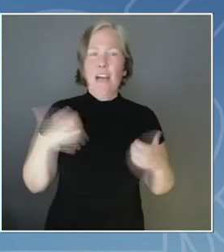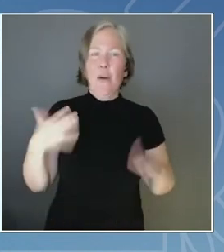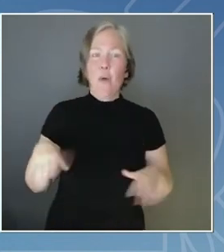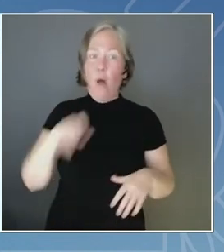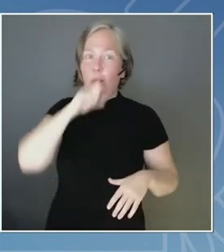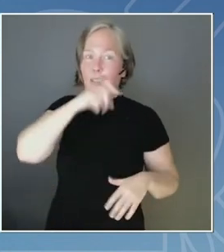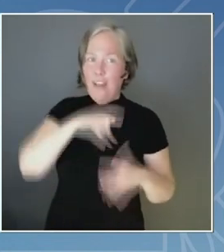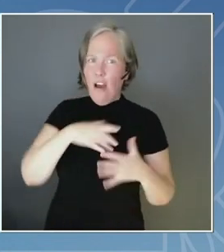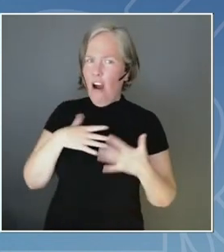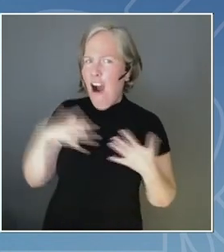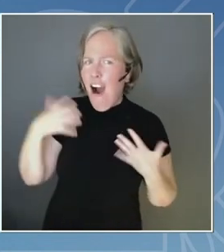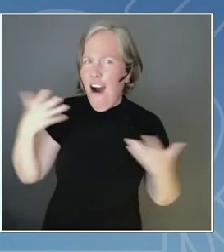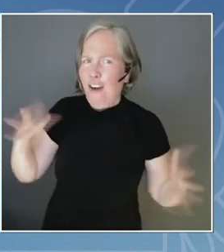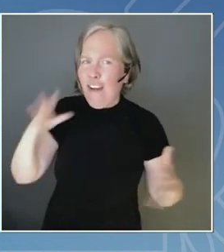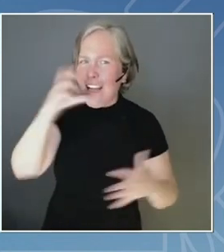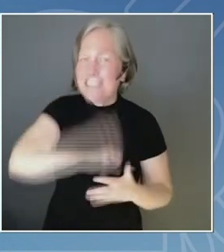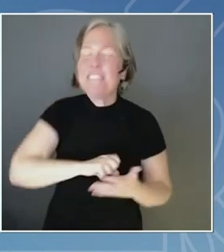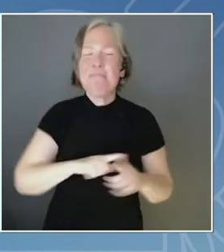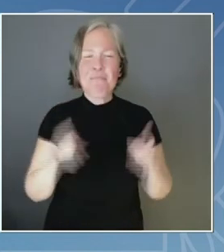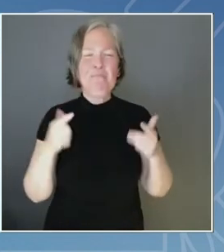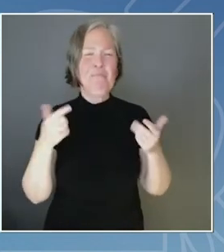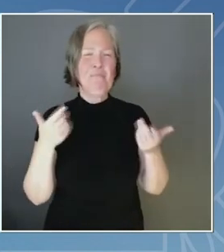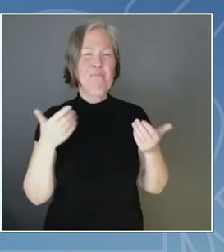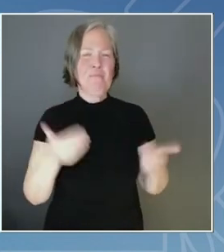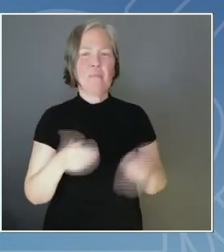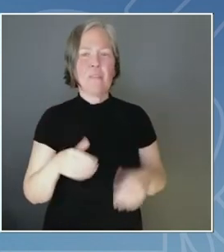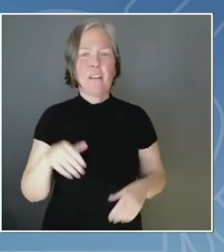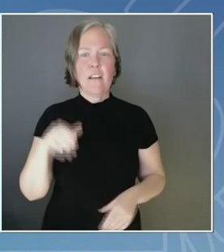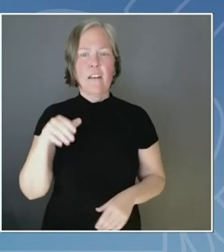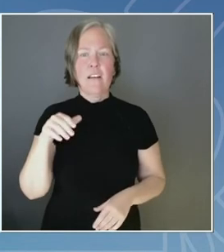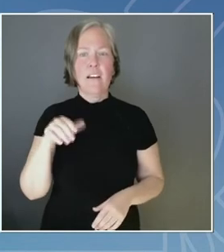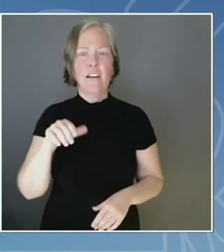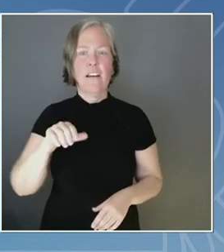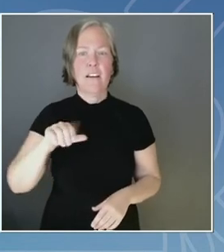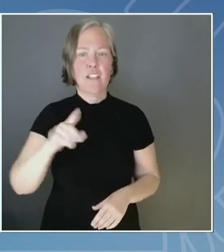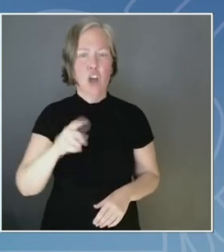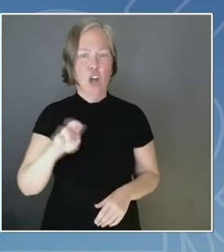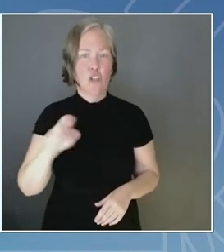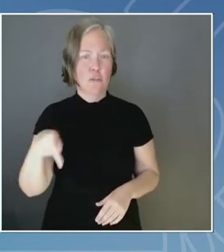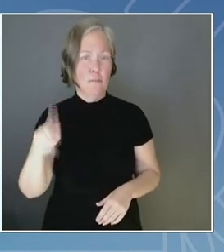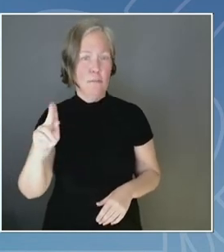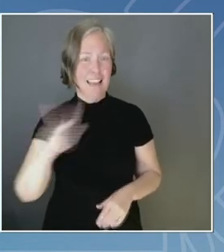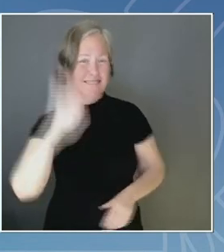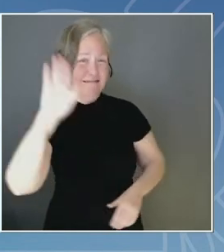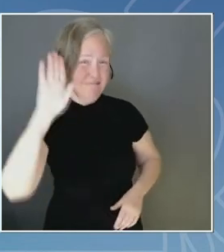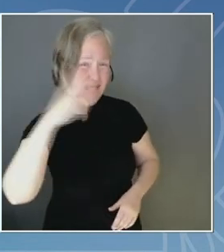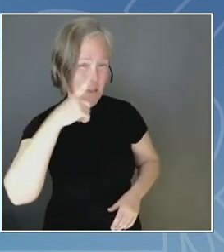there? Unless there are other comments from our guests.